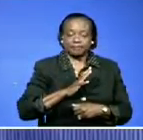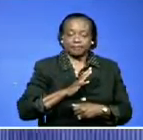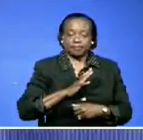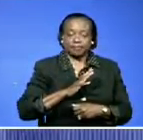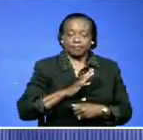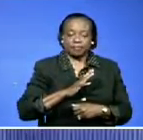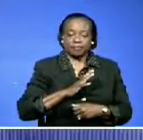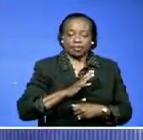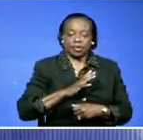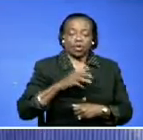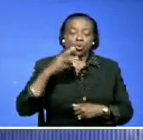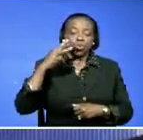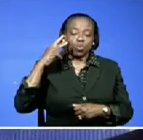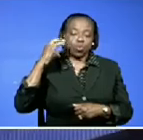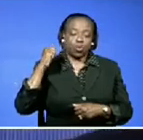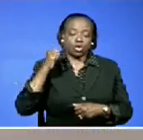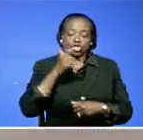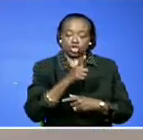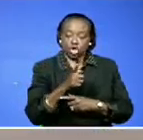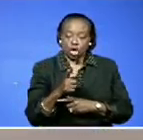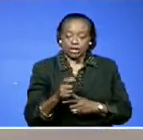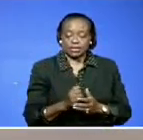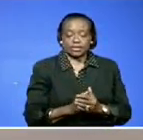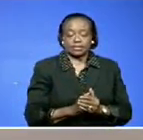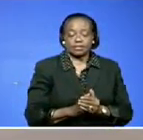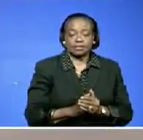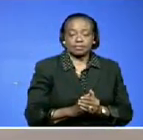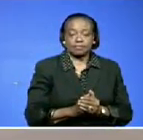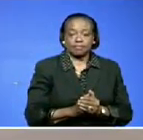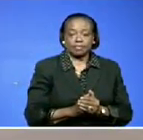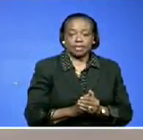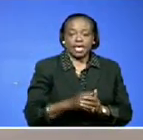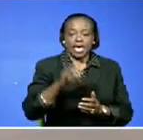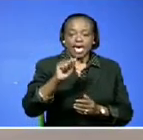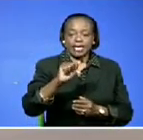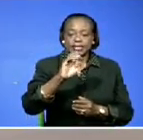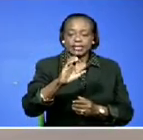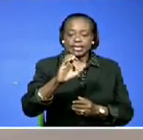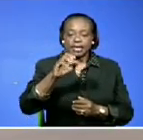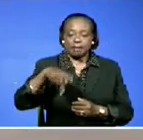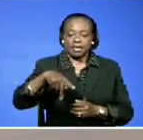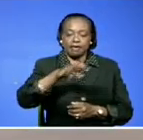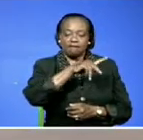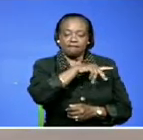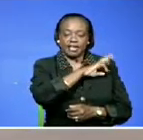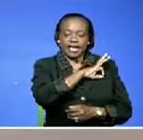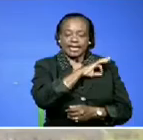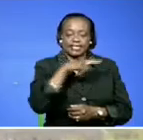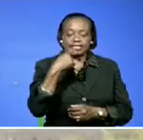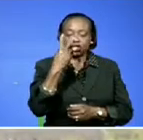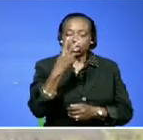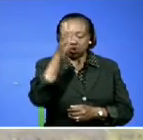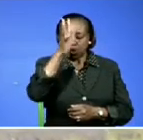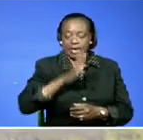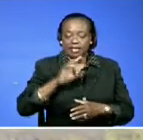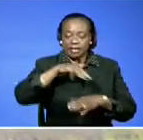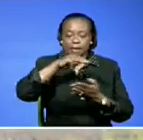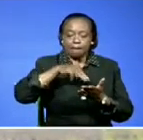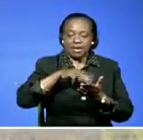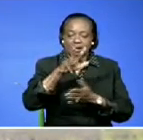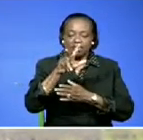occupants were fatally shot. ACP Fernander confirmed that the two men believed to be in their mid-30s